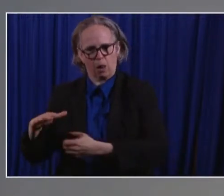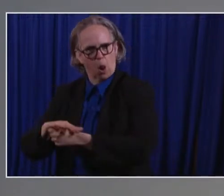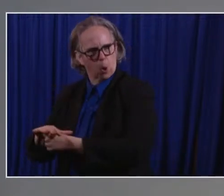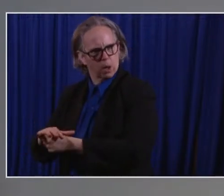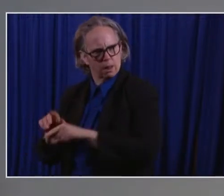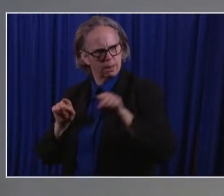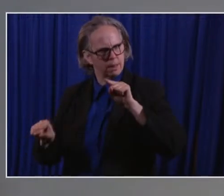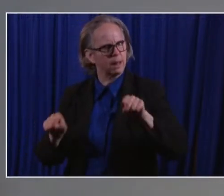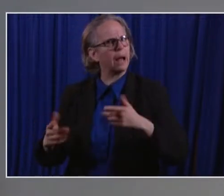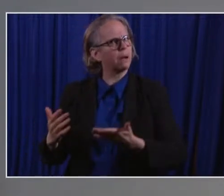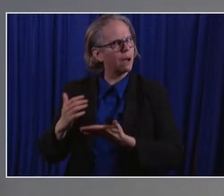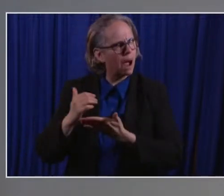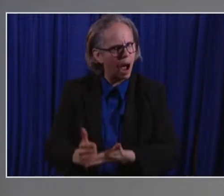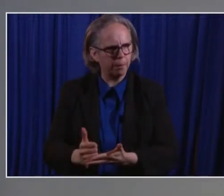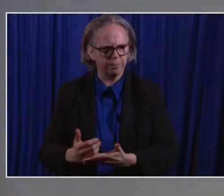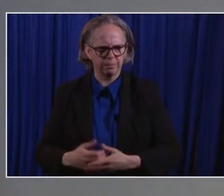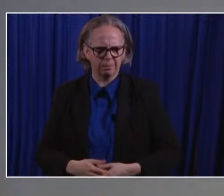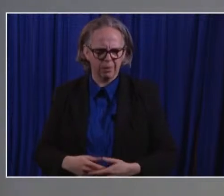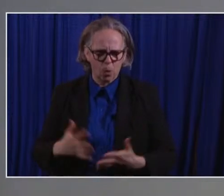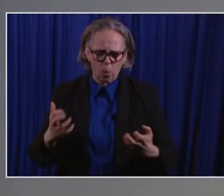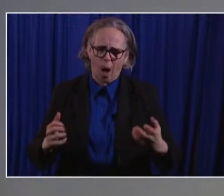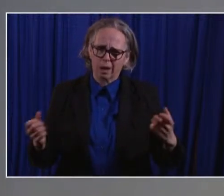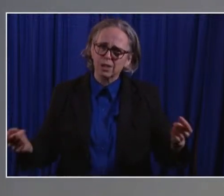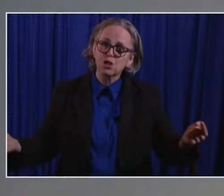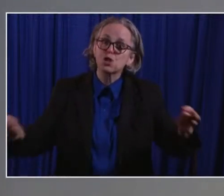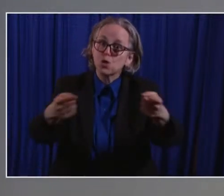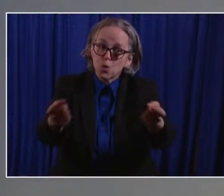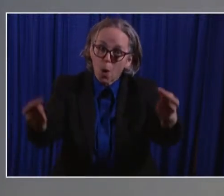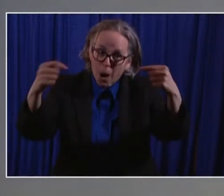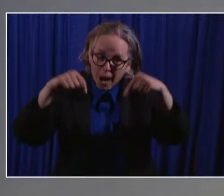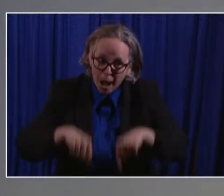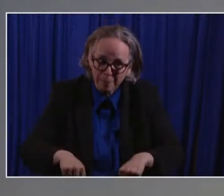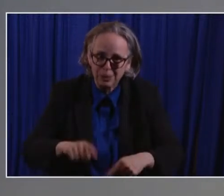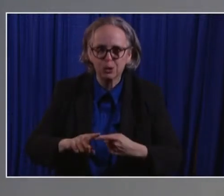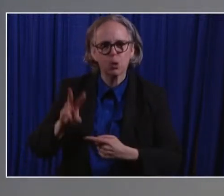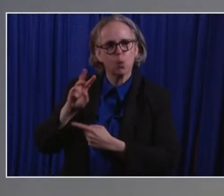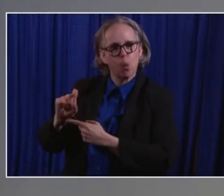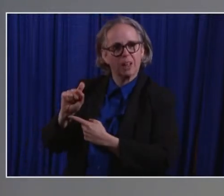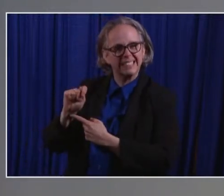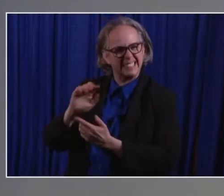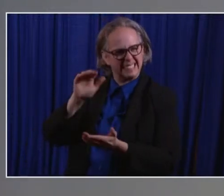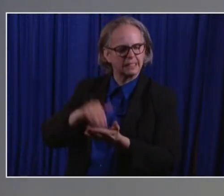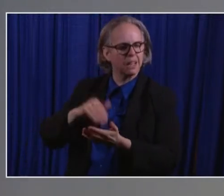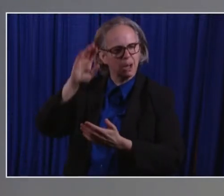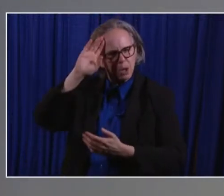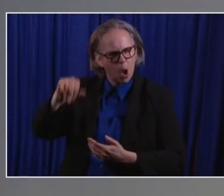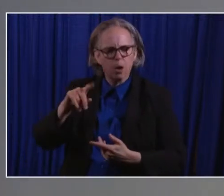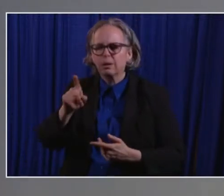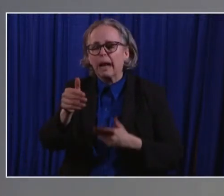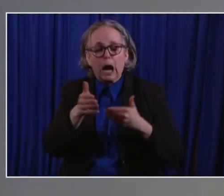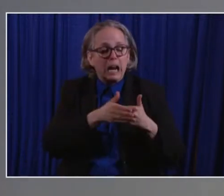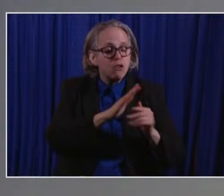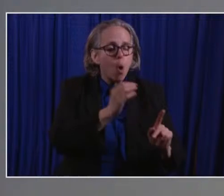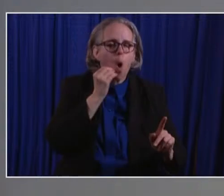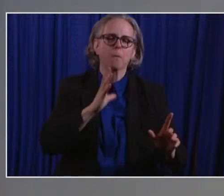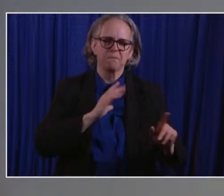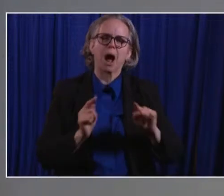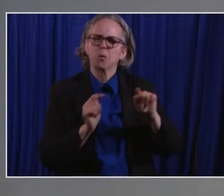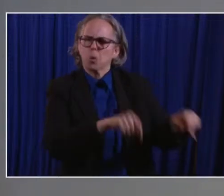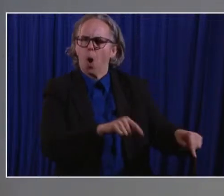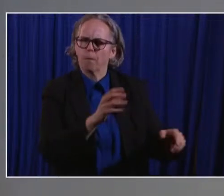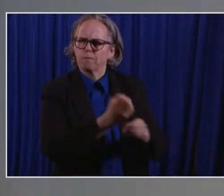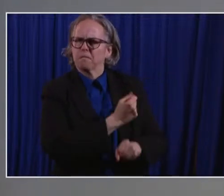to the Wolstein, but just go and get vaccinated at the center that's closest to your home. I received my